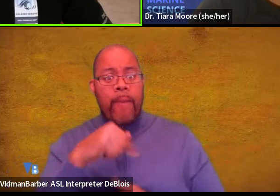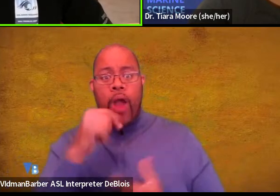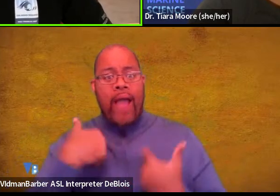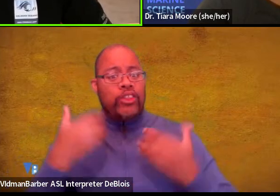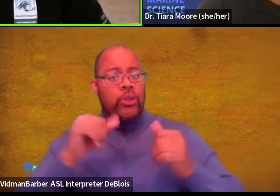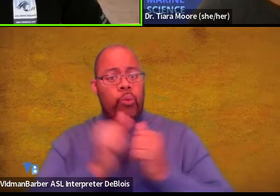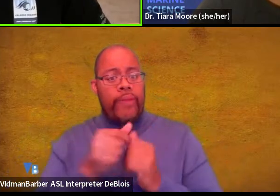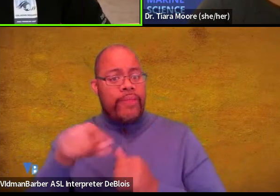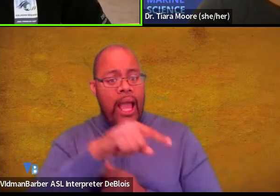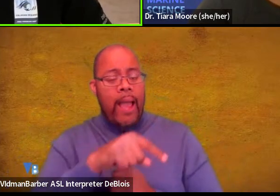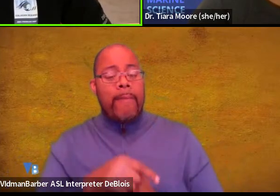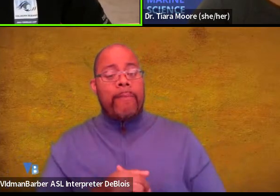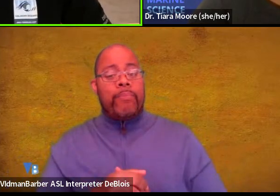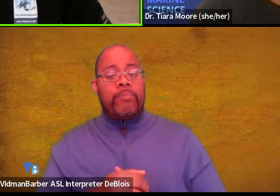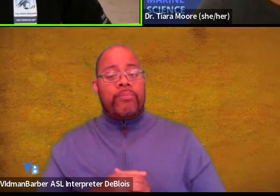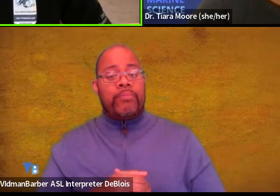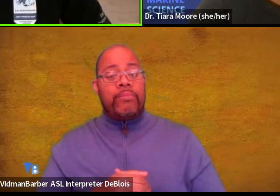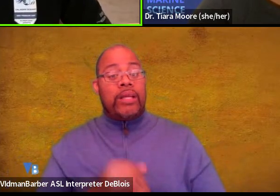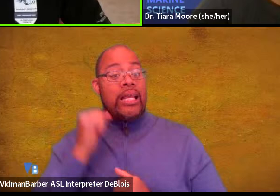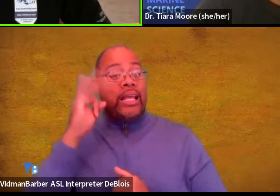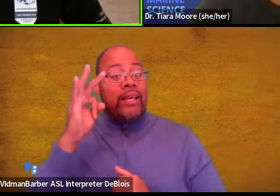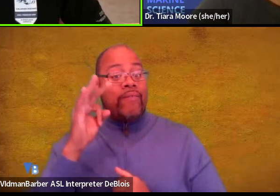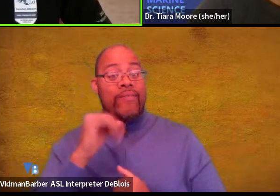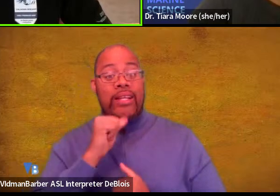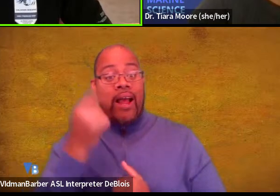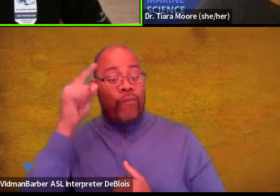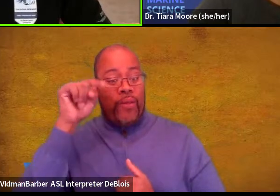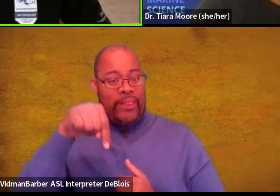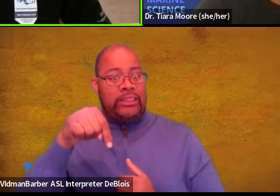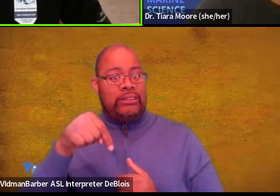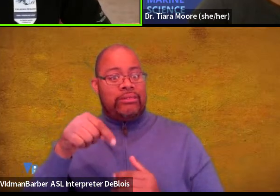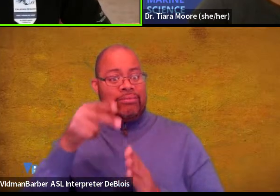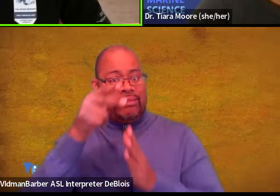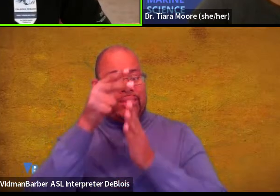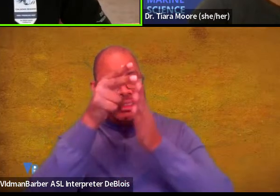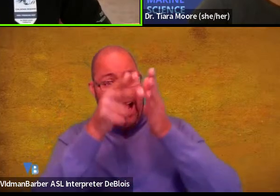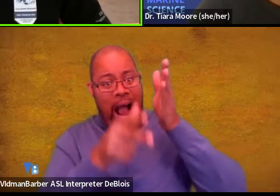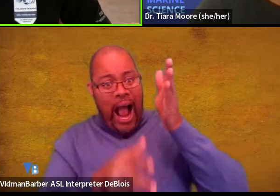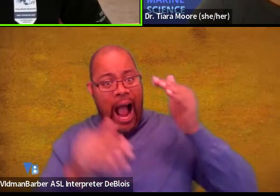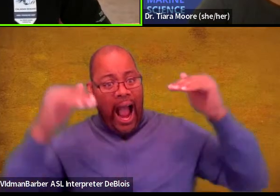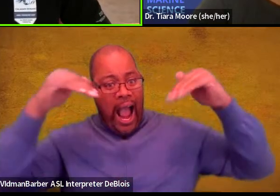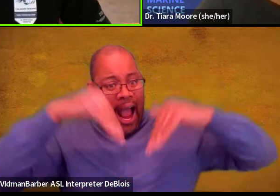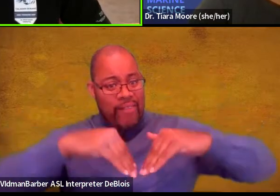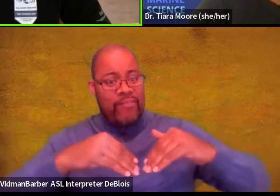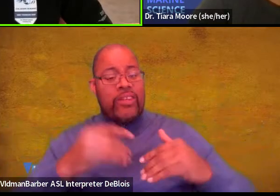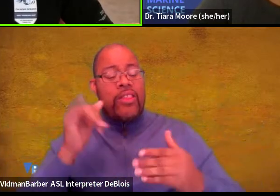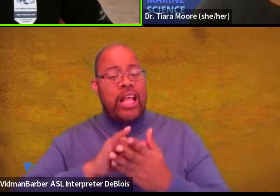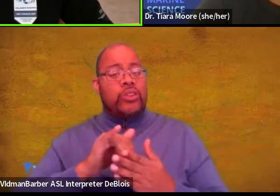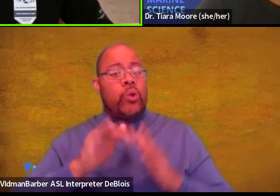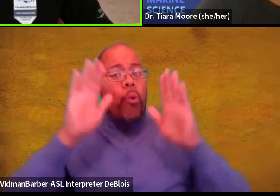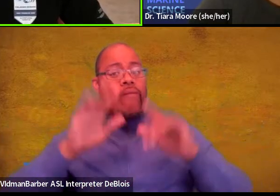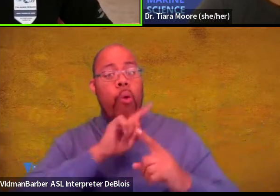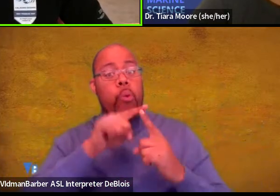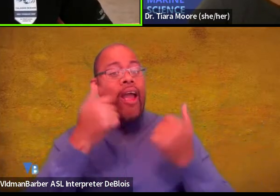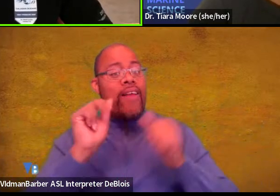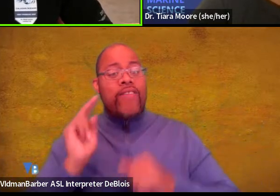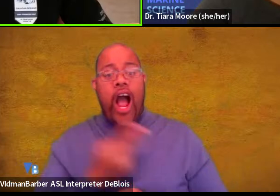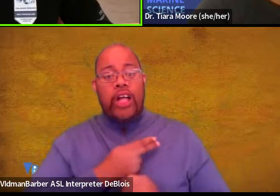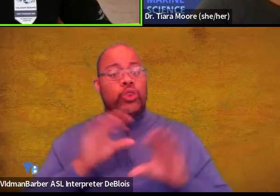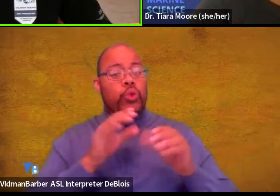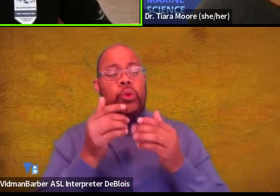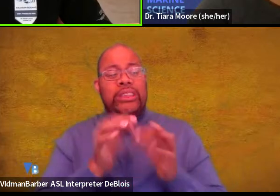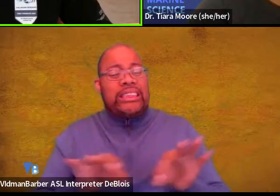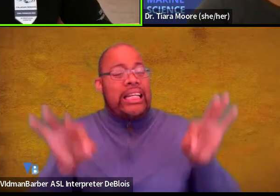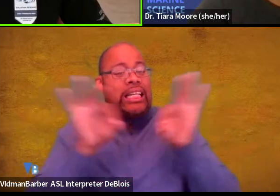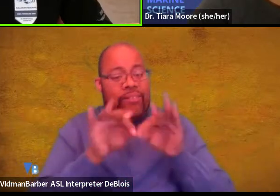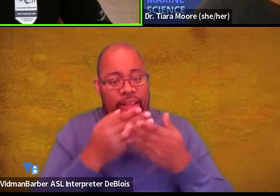to interact with them at all had it not been for this dive. So it is wonderful that when any of us do